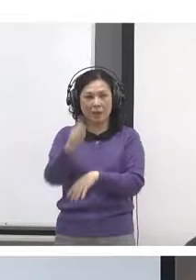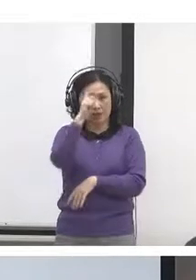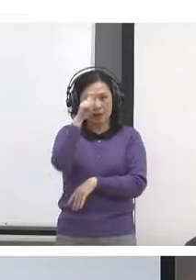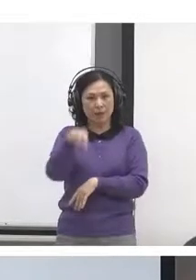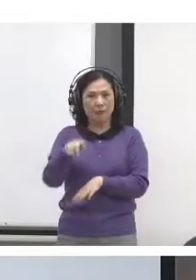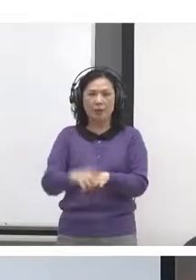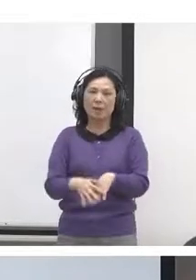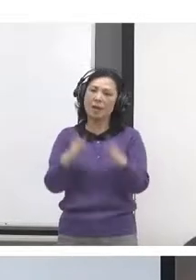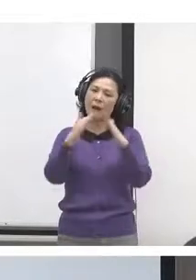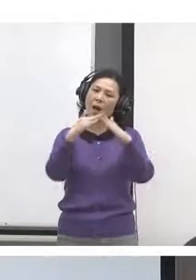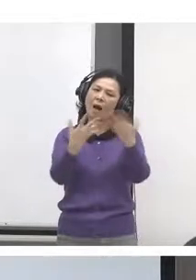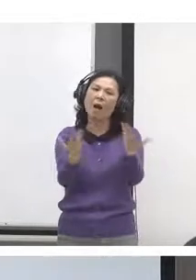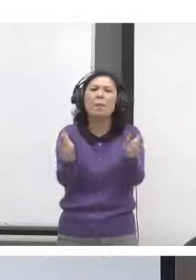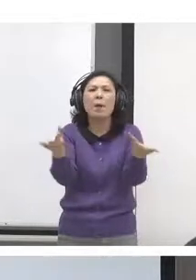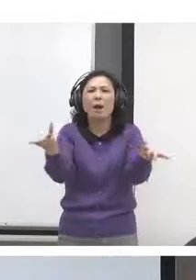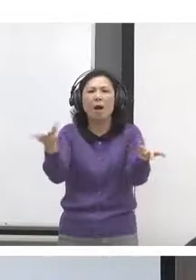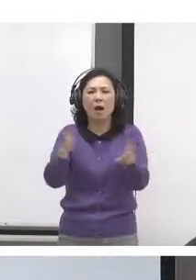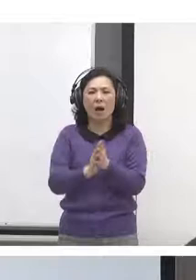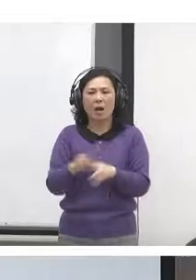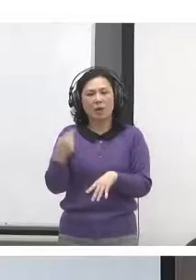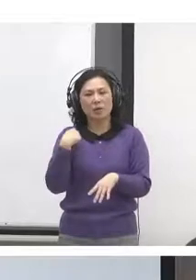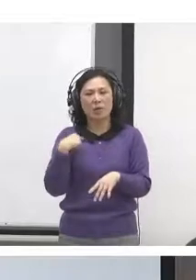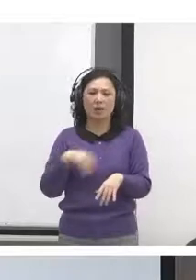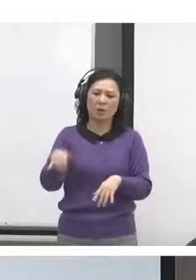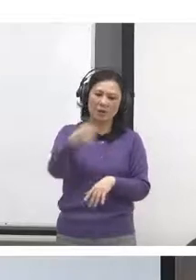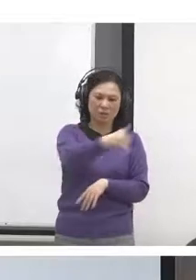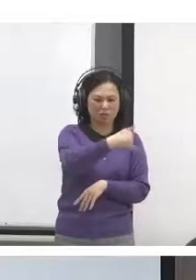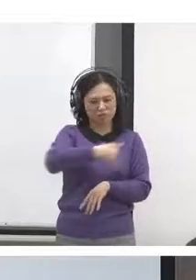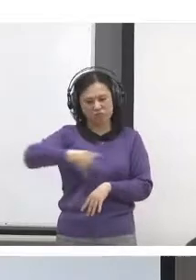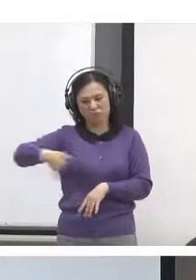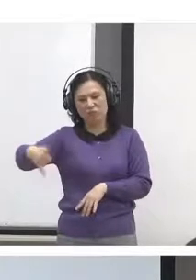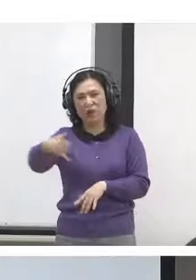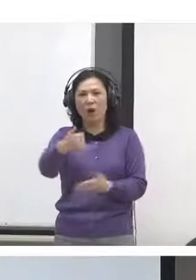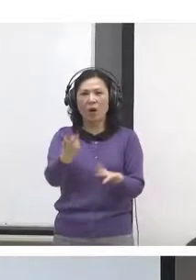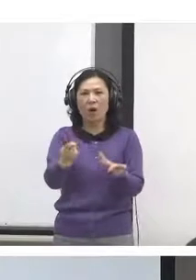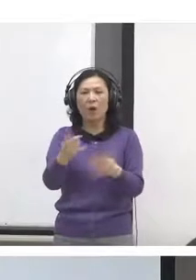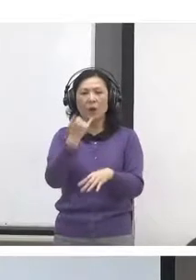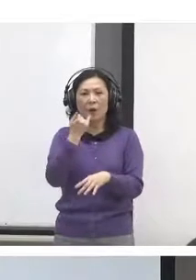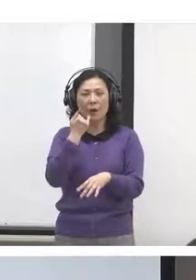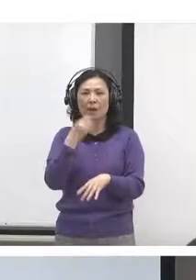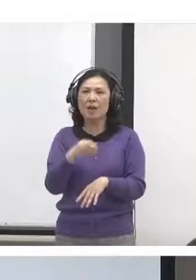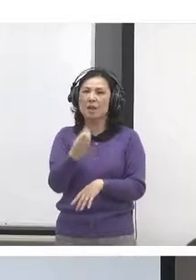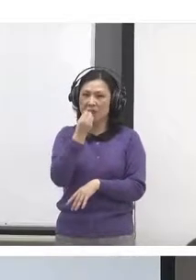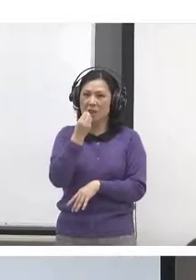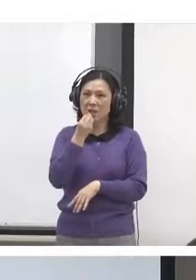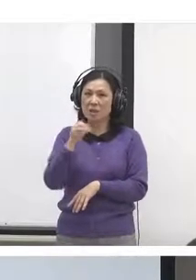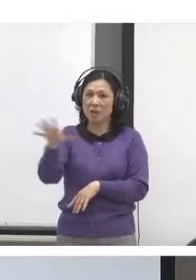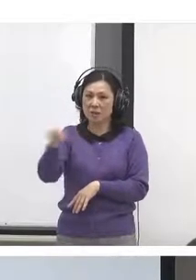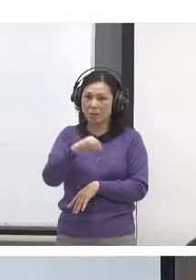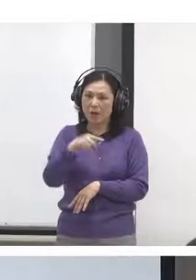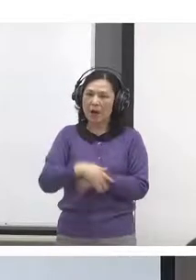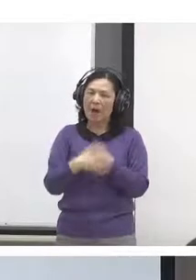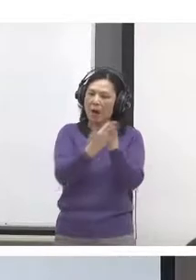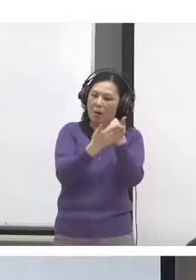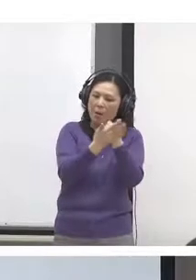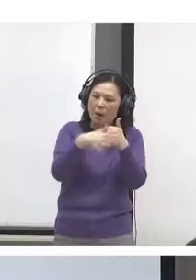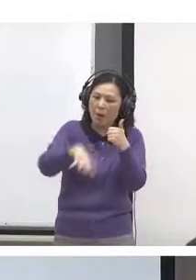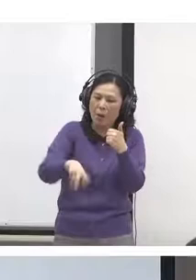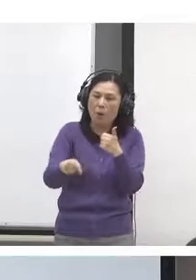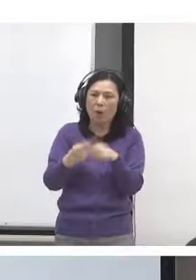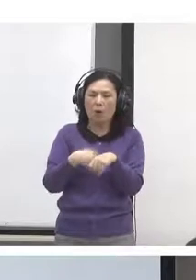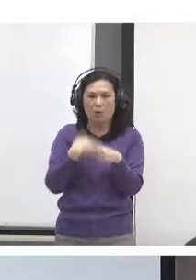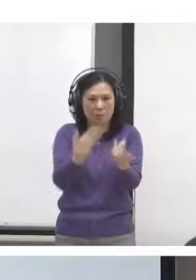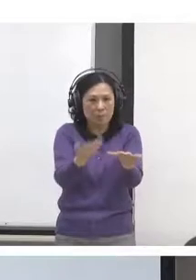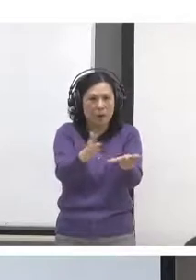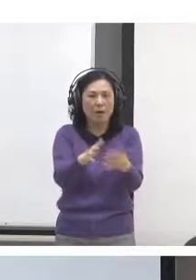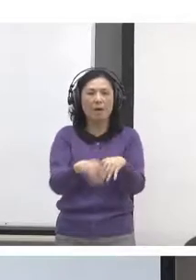access resources like food banks and shelters through an easy-to-use text chat interface rather than having them sift through pages